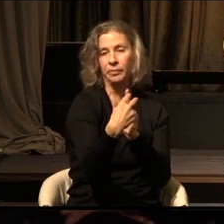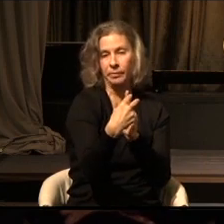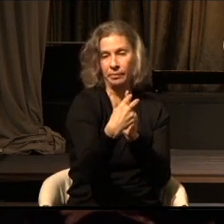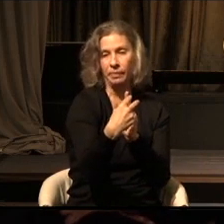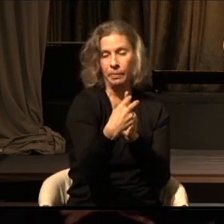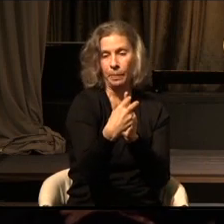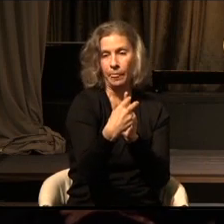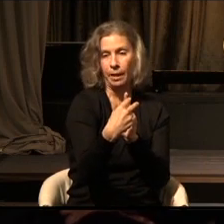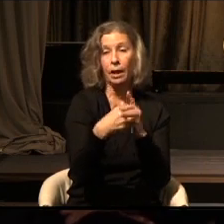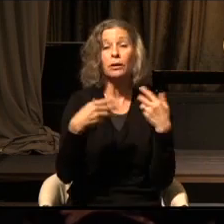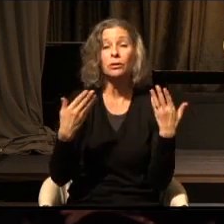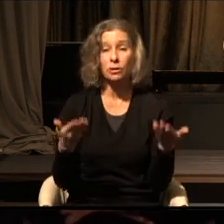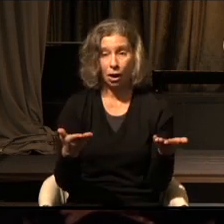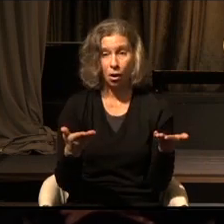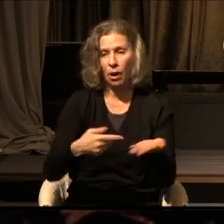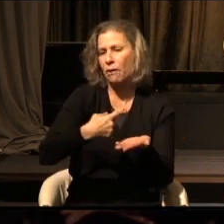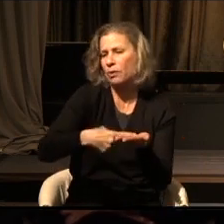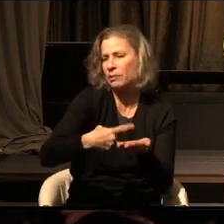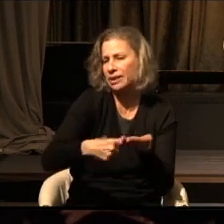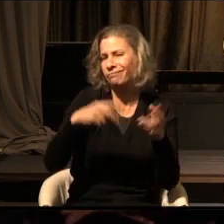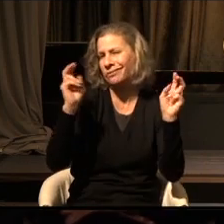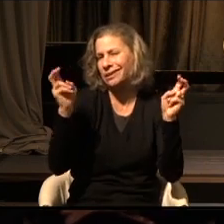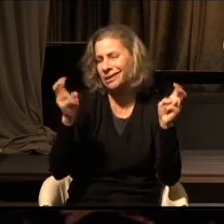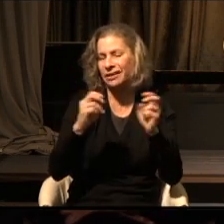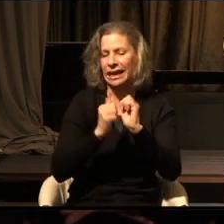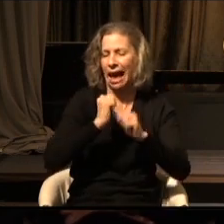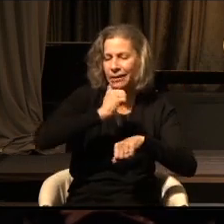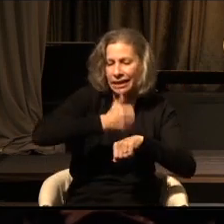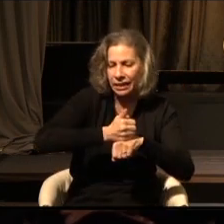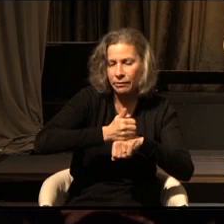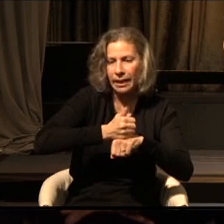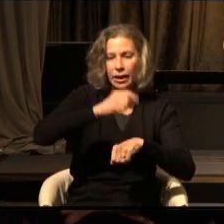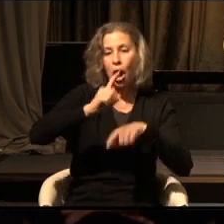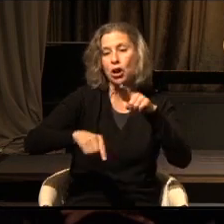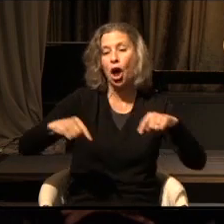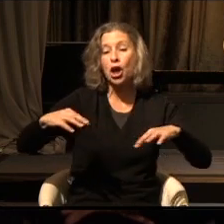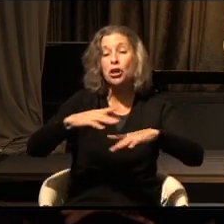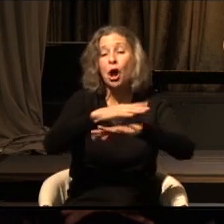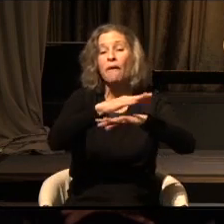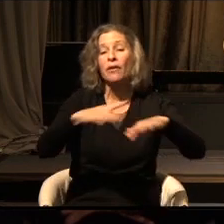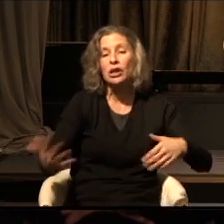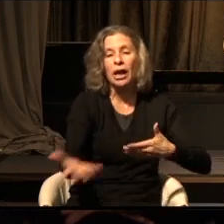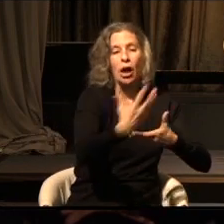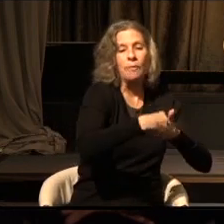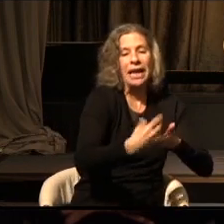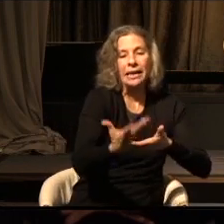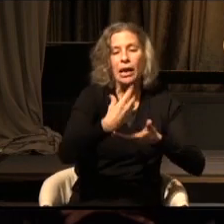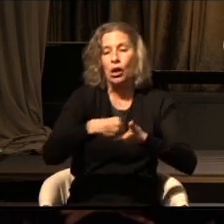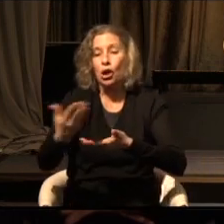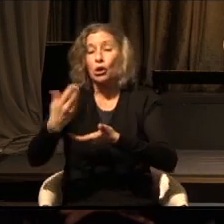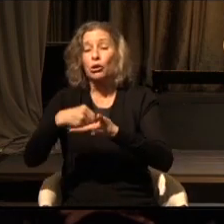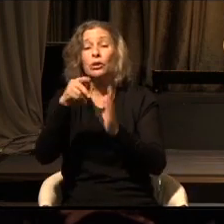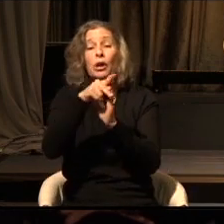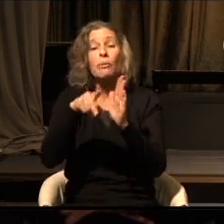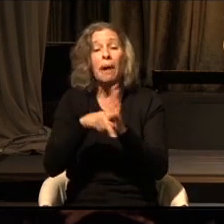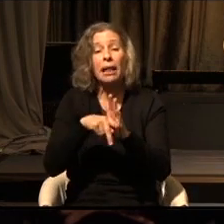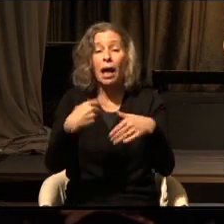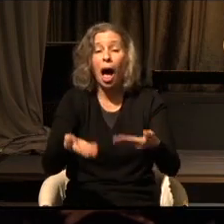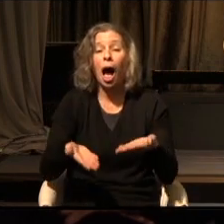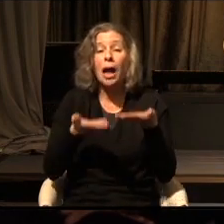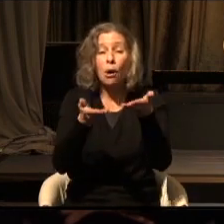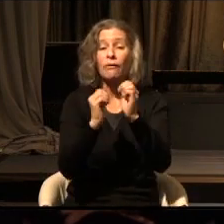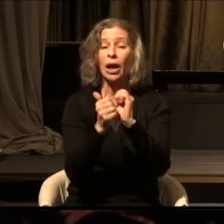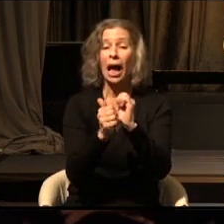conversations. So if we were discussing how to implement diversity and inclusive policies, I offer,